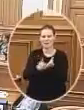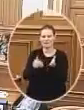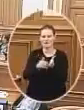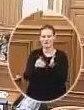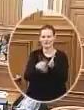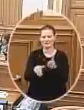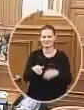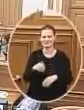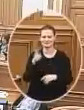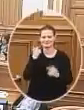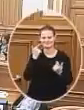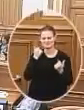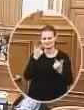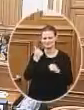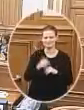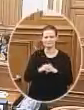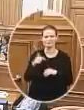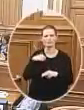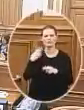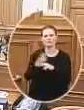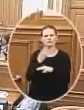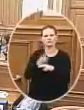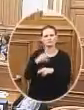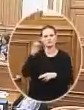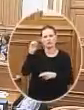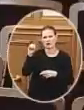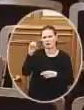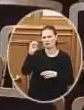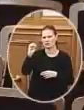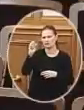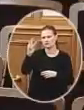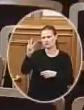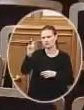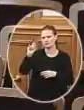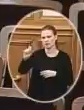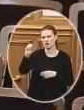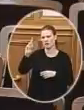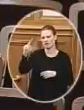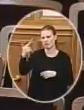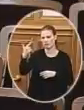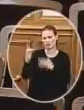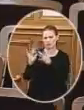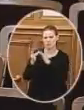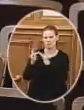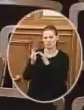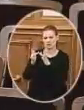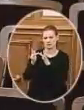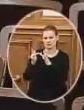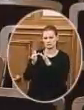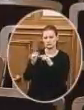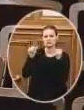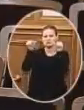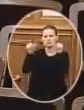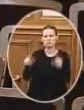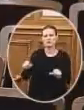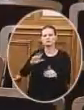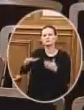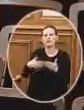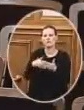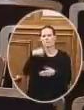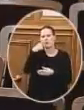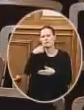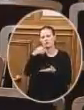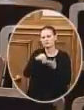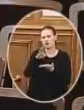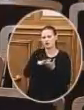we've done is we've used the oewd.org website to post all of the public documents that we've developed thus far.